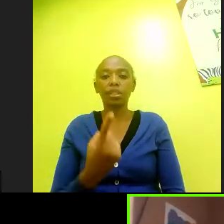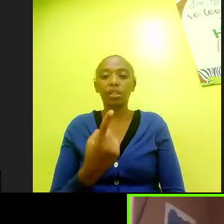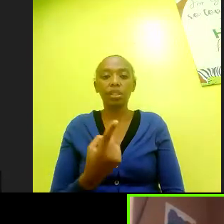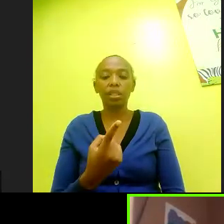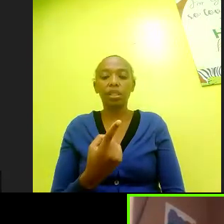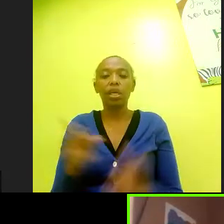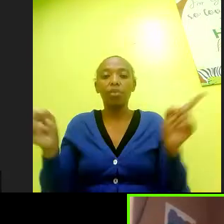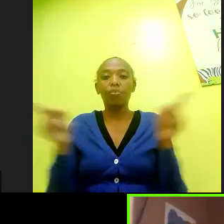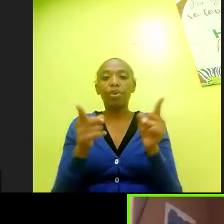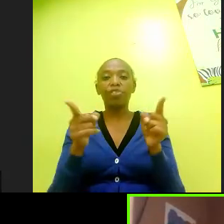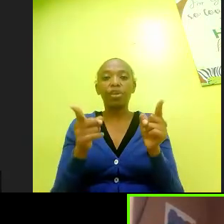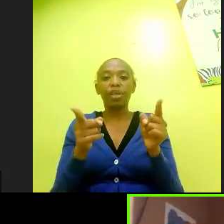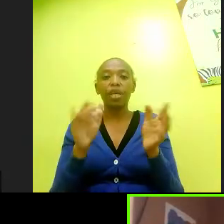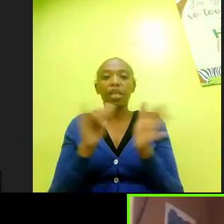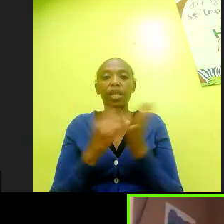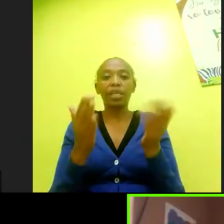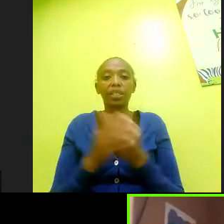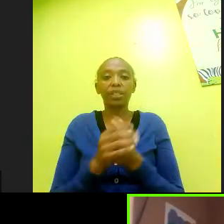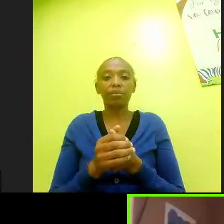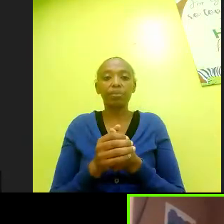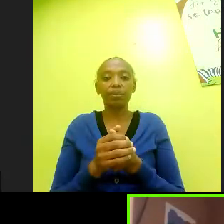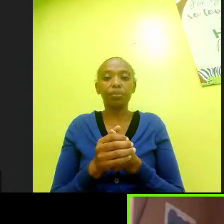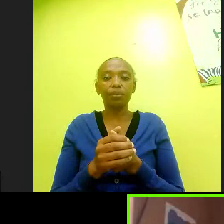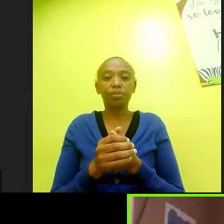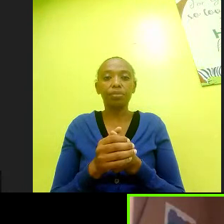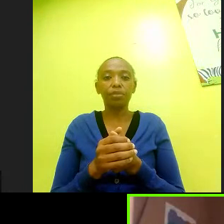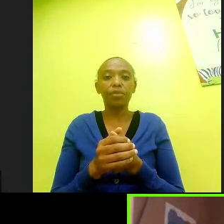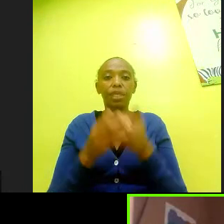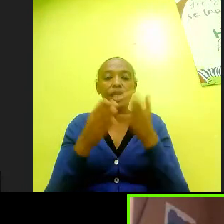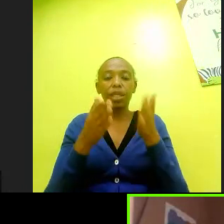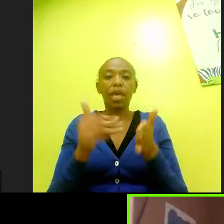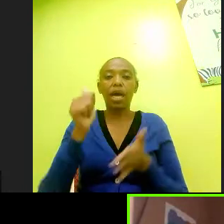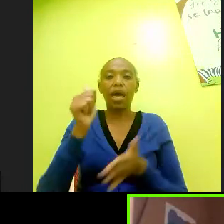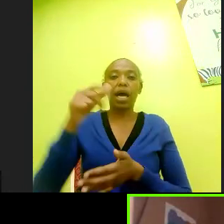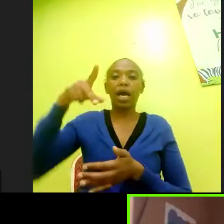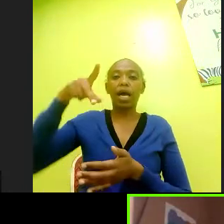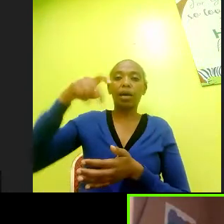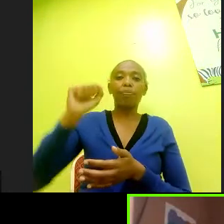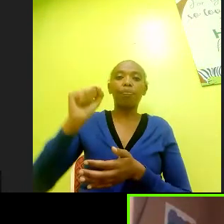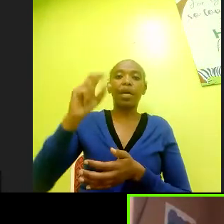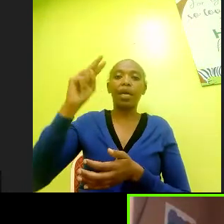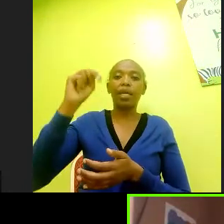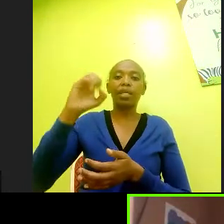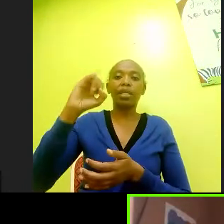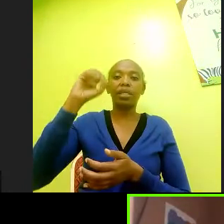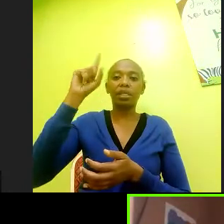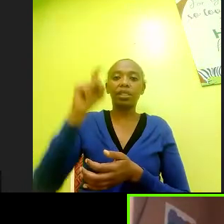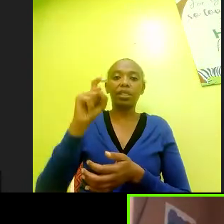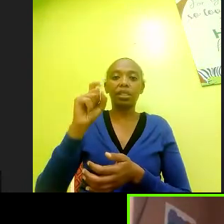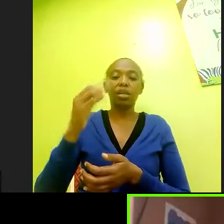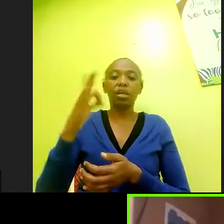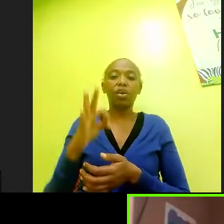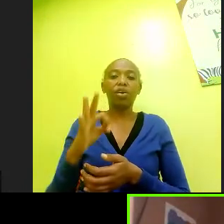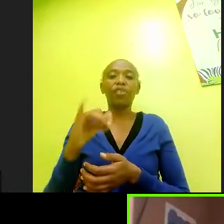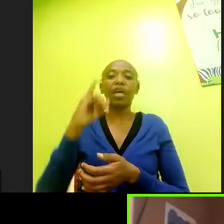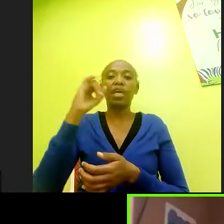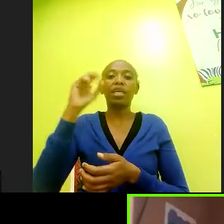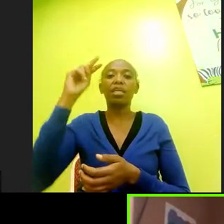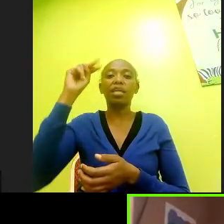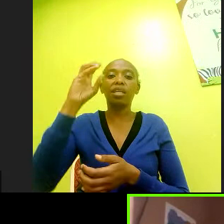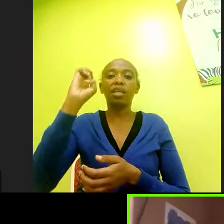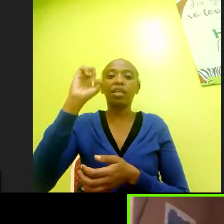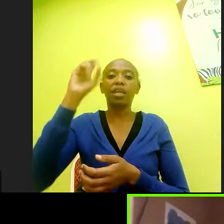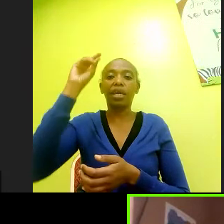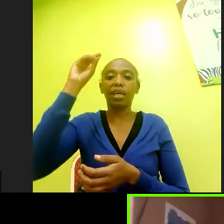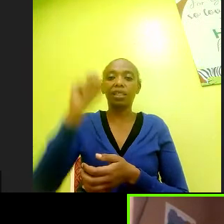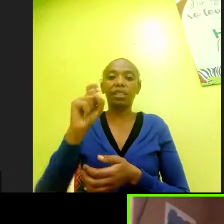briefly that the appendix of the index includes much of what